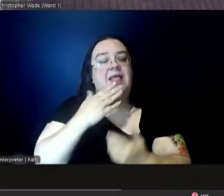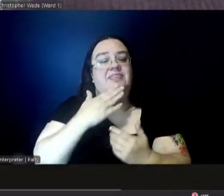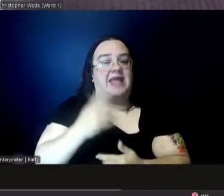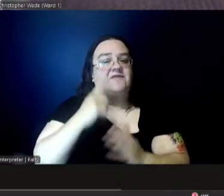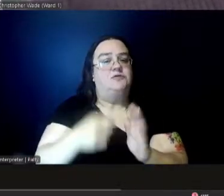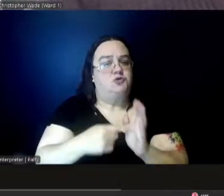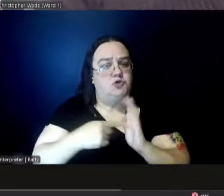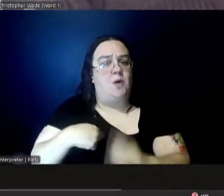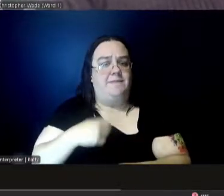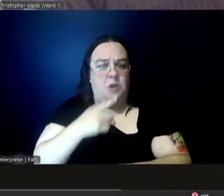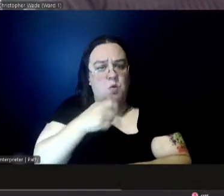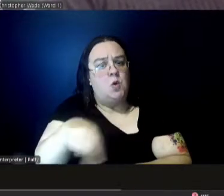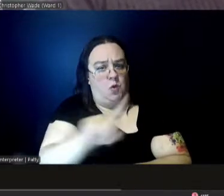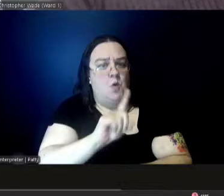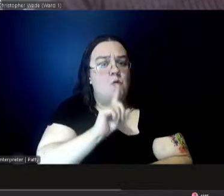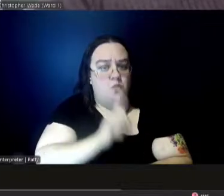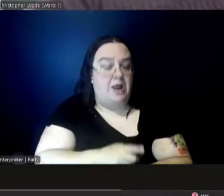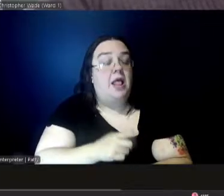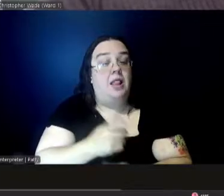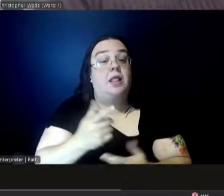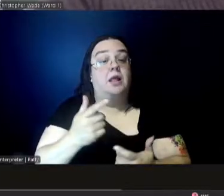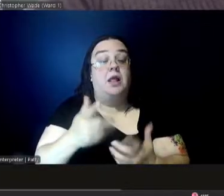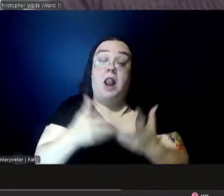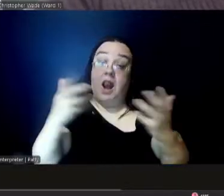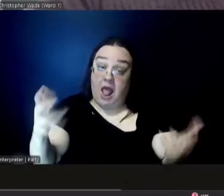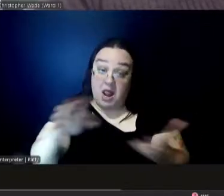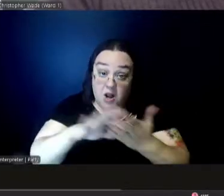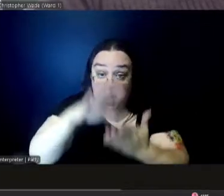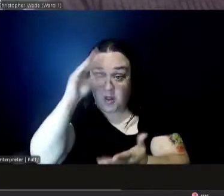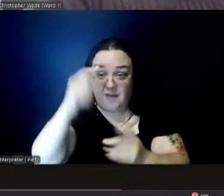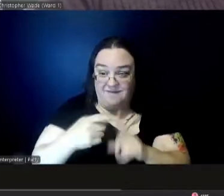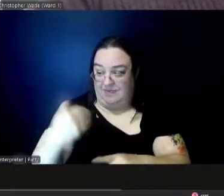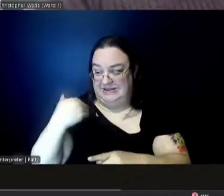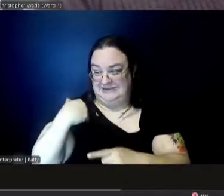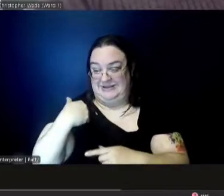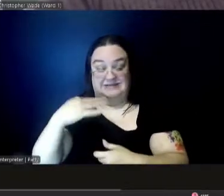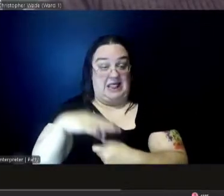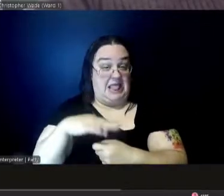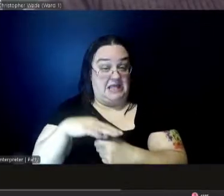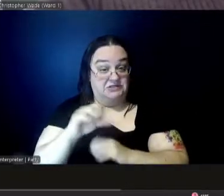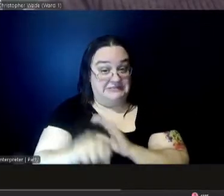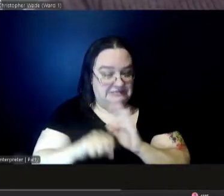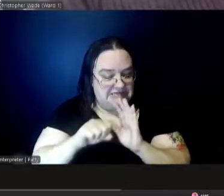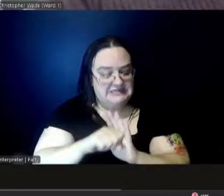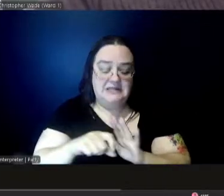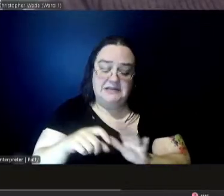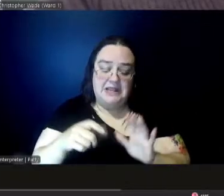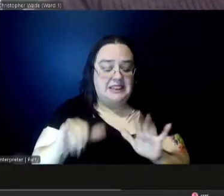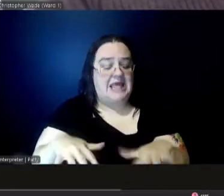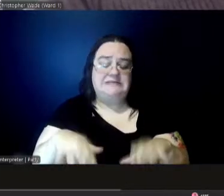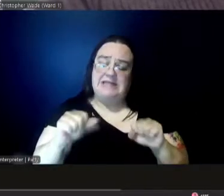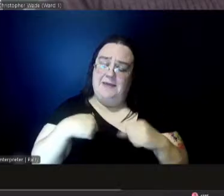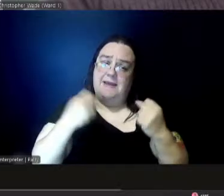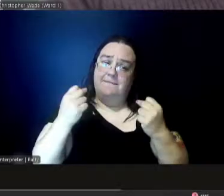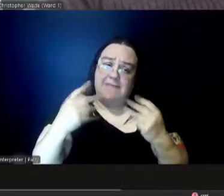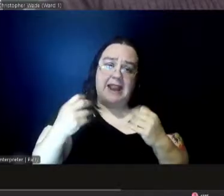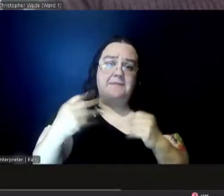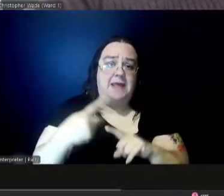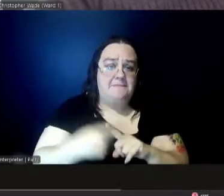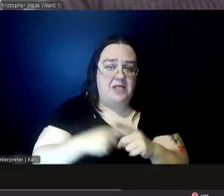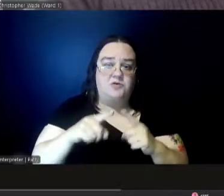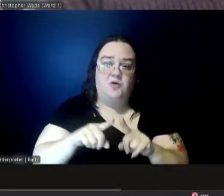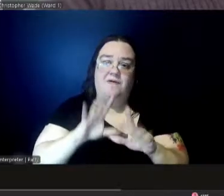selves. There was much to be learned from this past election season, and it has taken me many, many months to fully process it